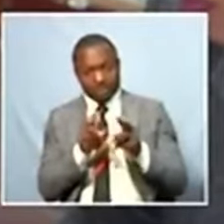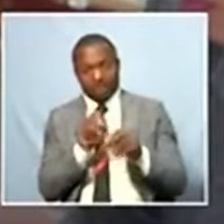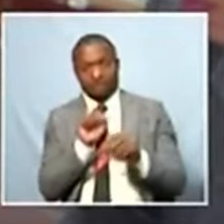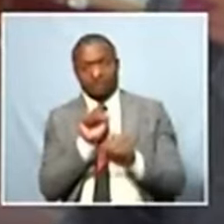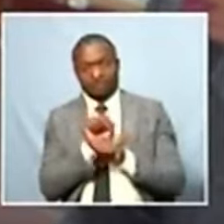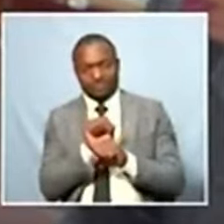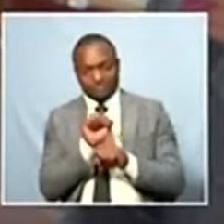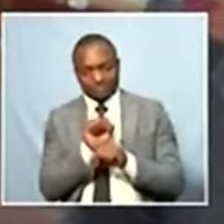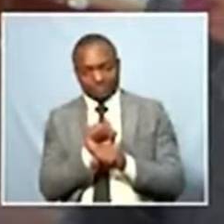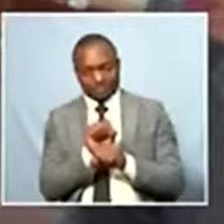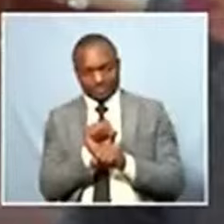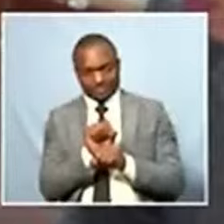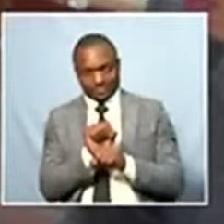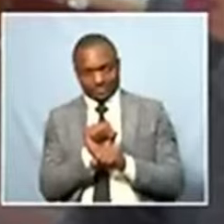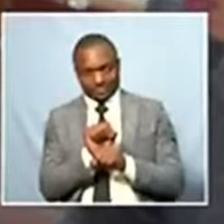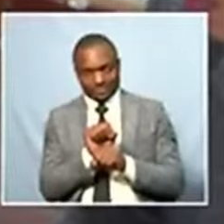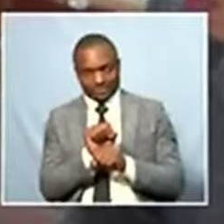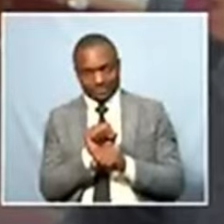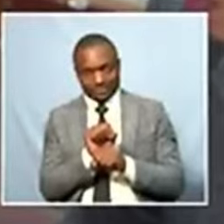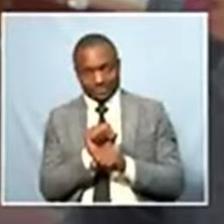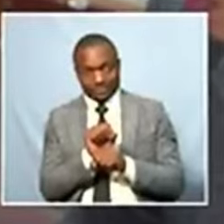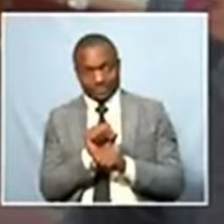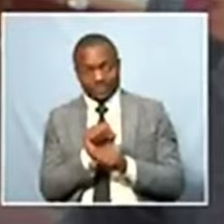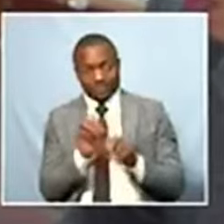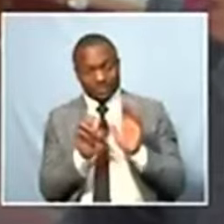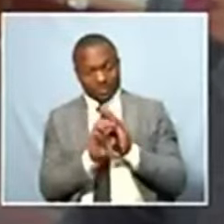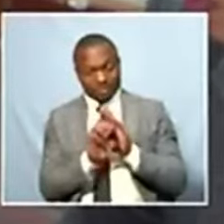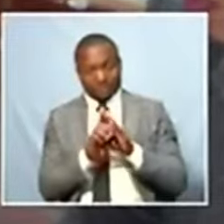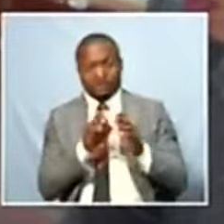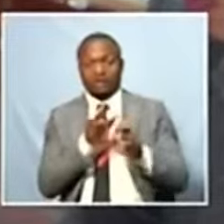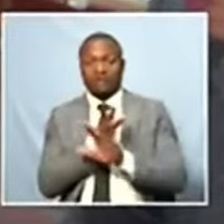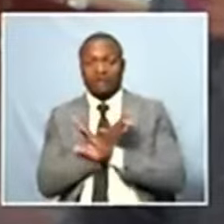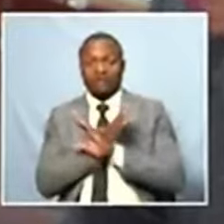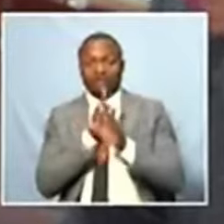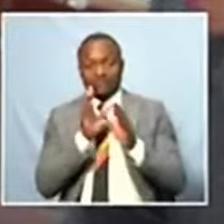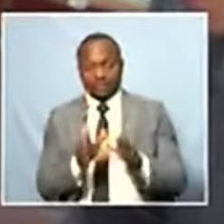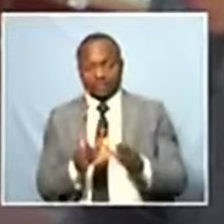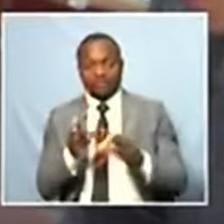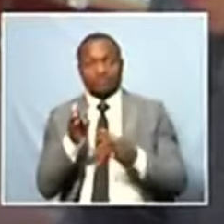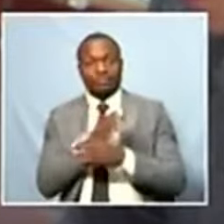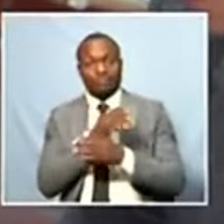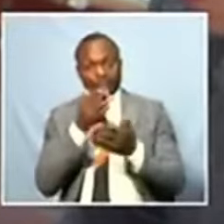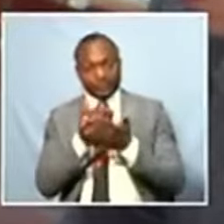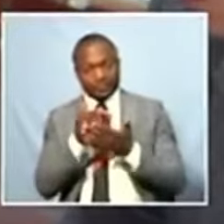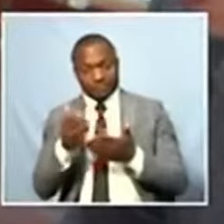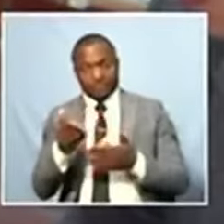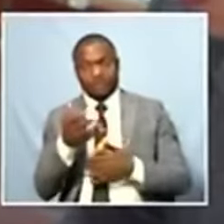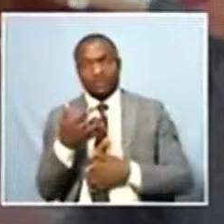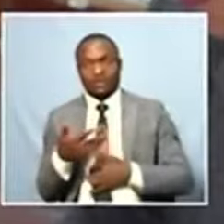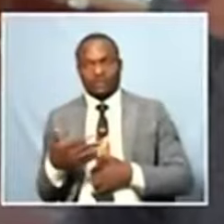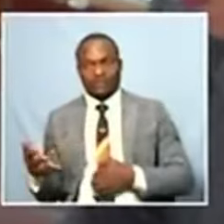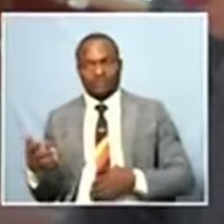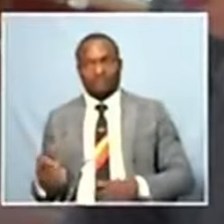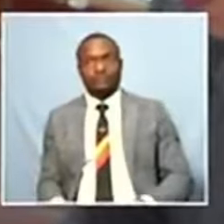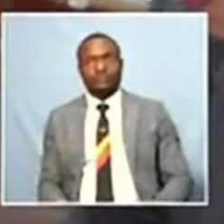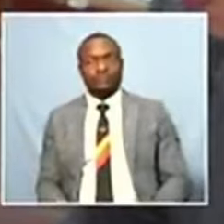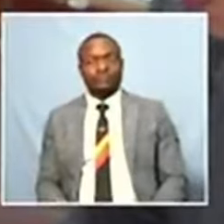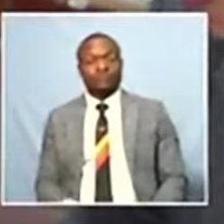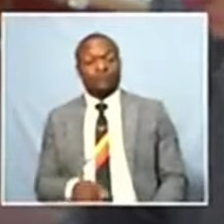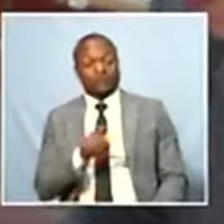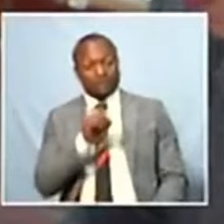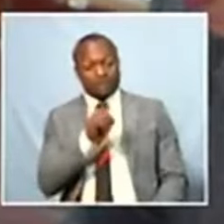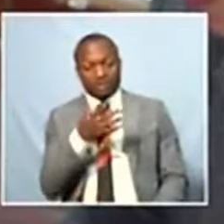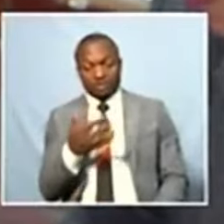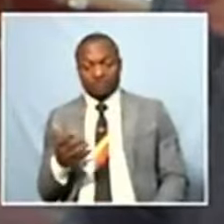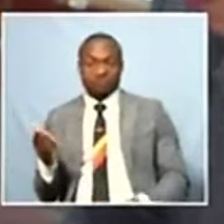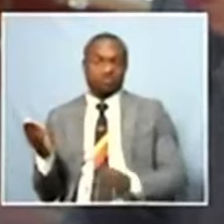that if a Zambian business is procuring, say, goods, those goods will